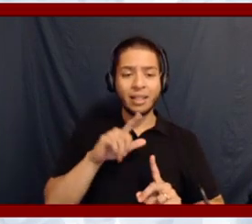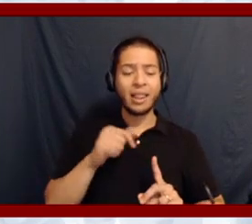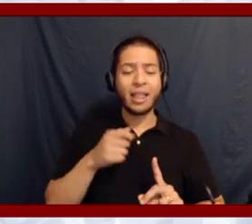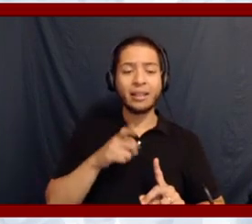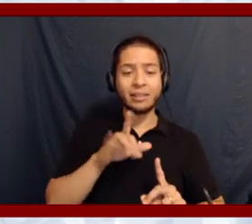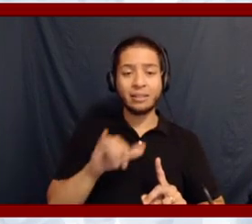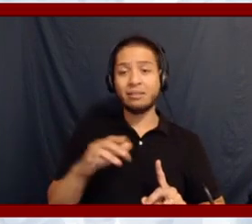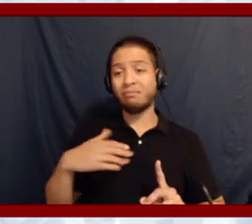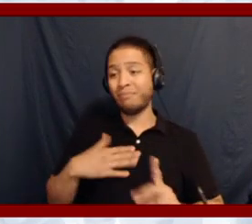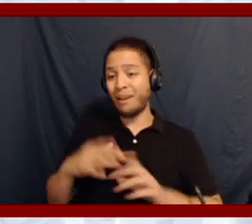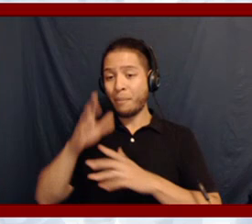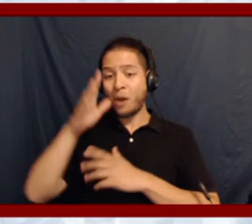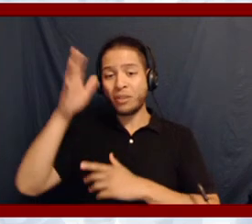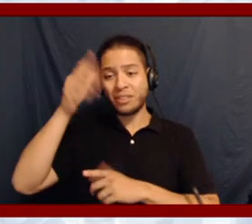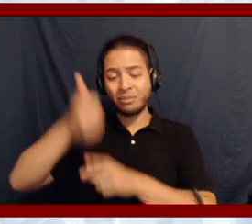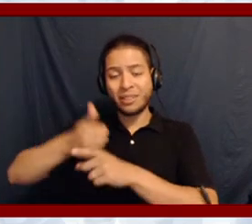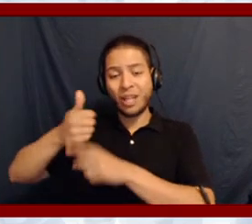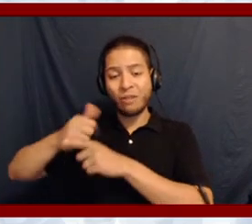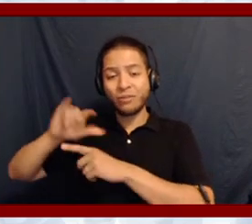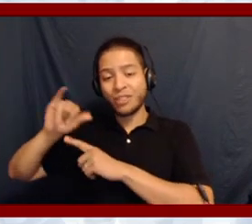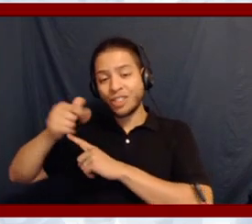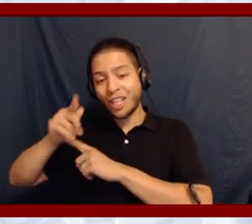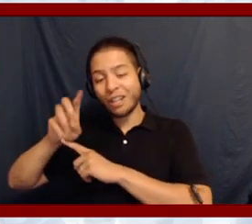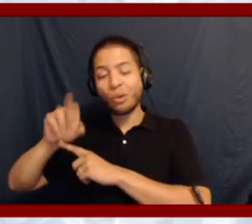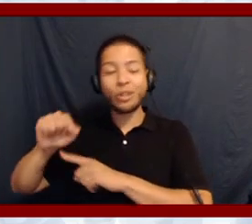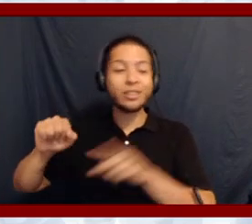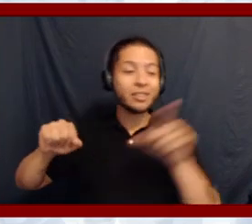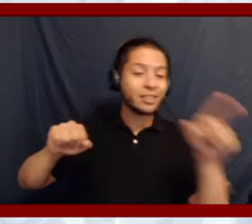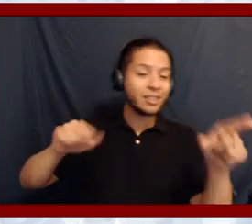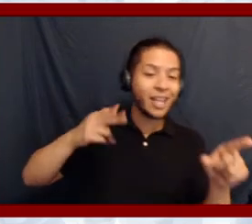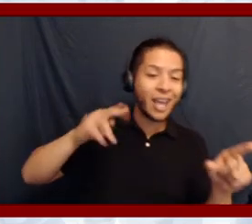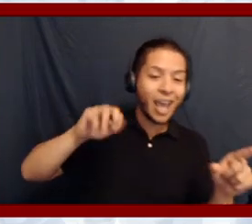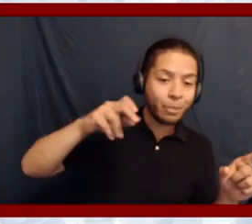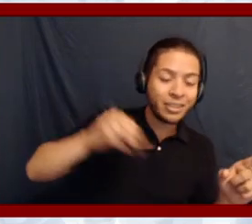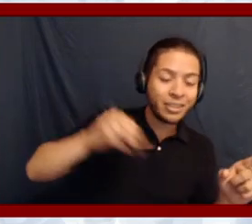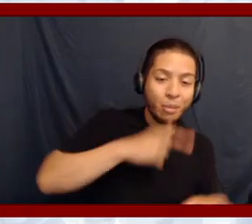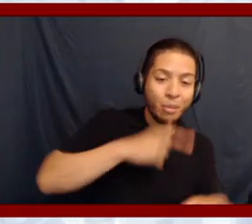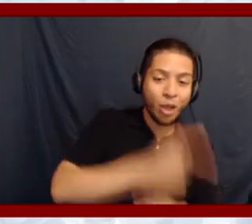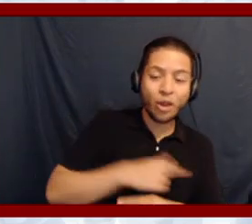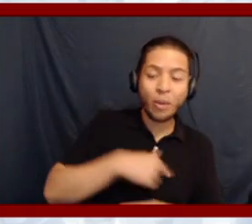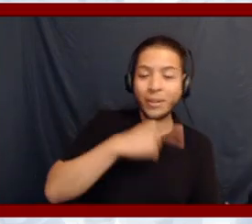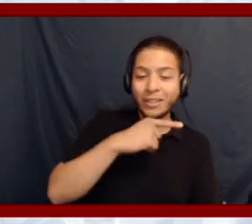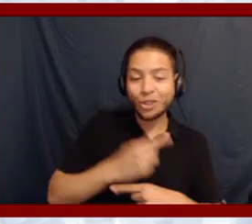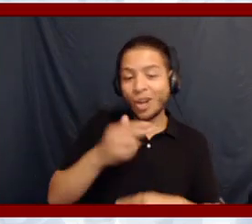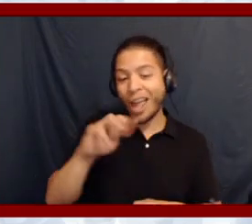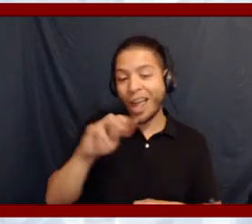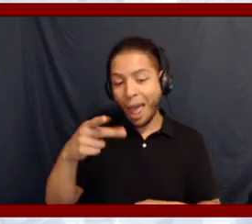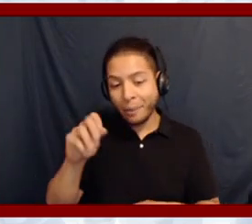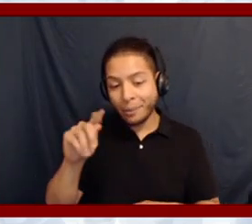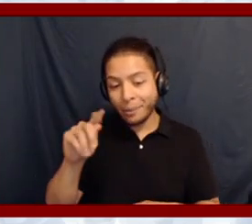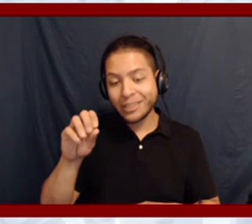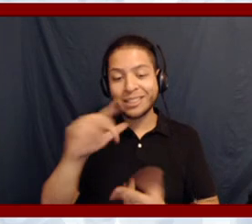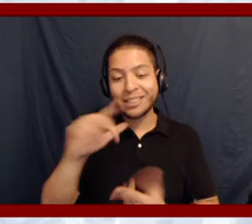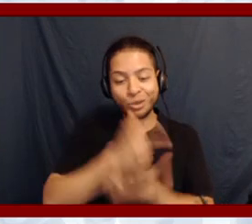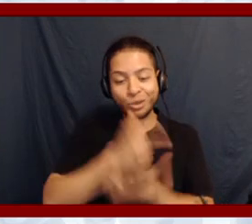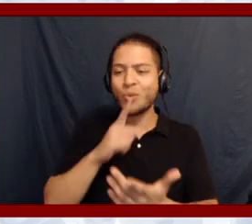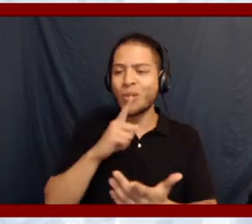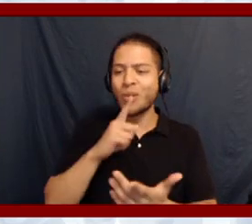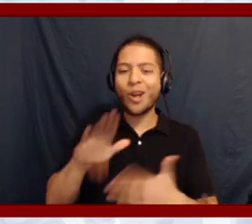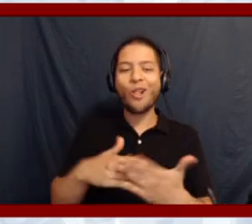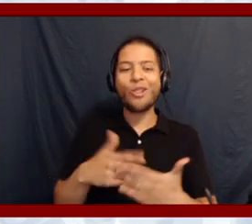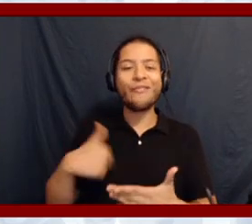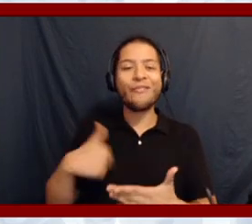a, you know, Hampton grad. My sister's a Howard grad. We are all connected in some way to the greatness of HBCUs. And this is